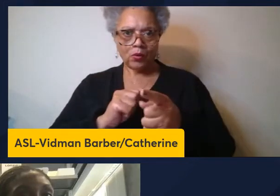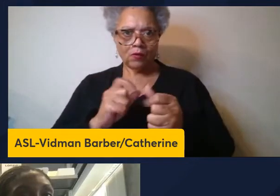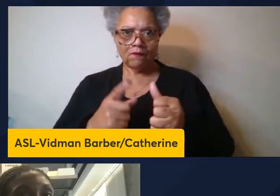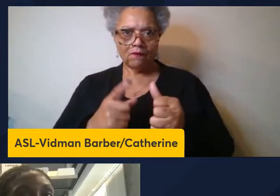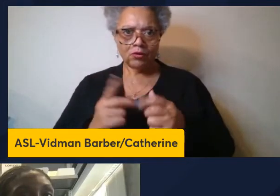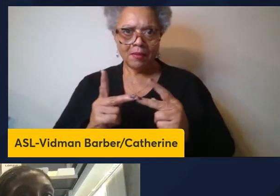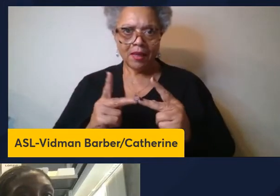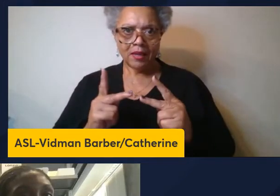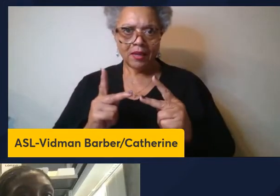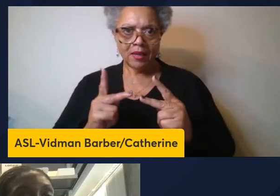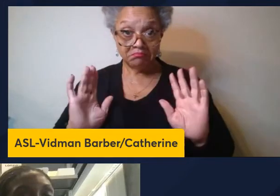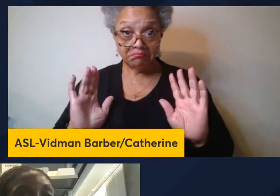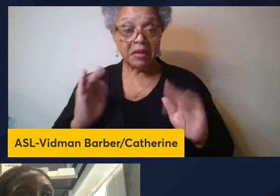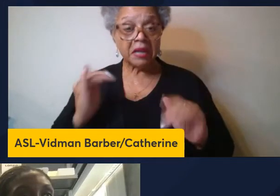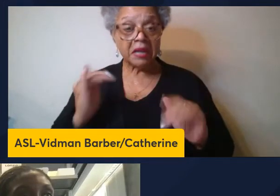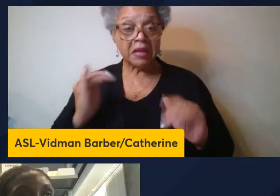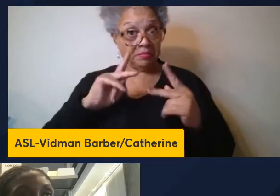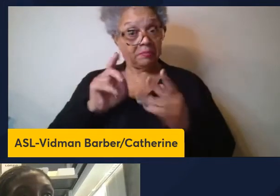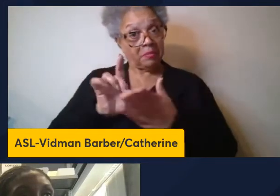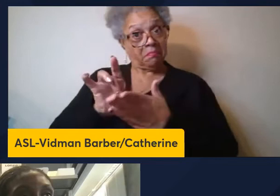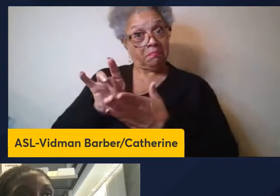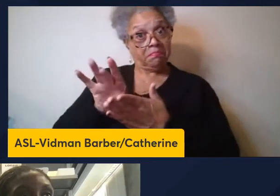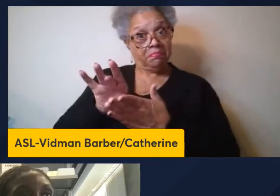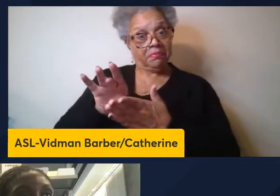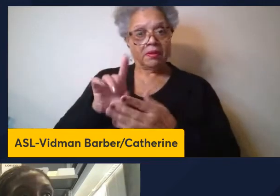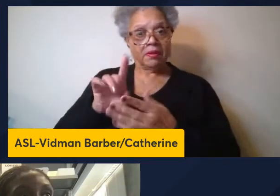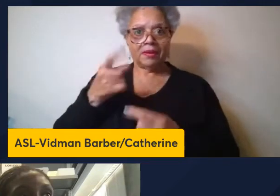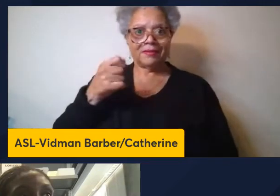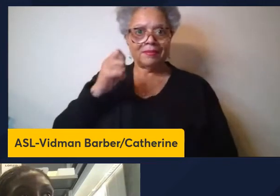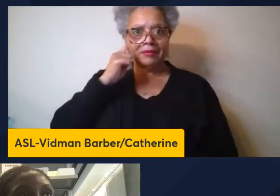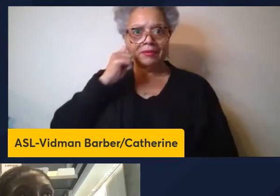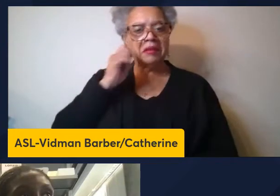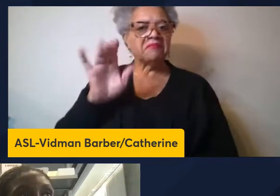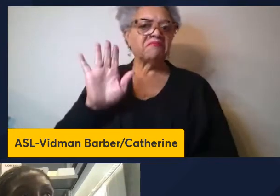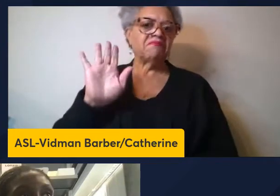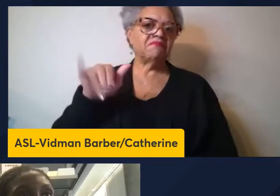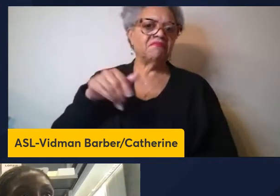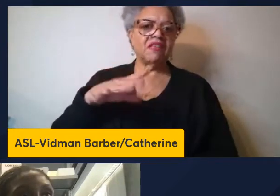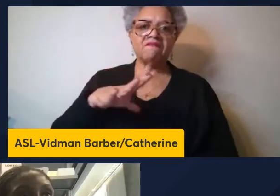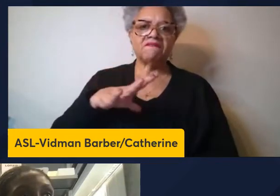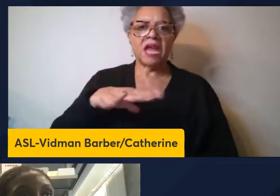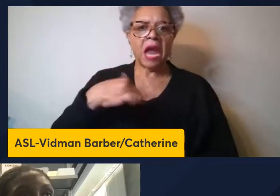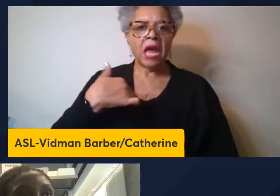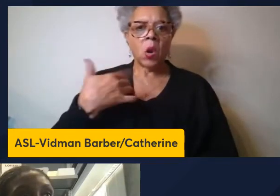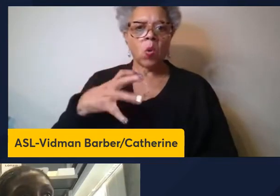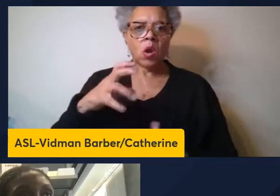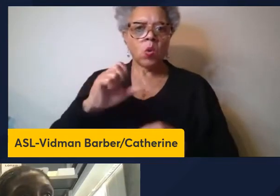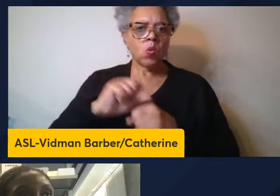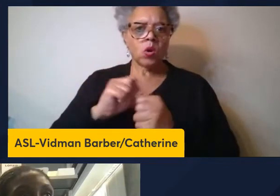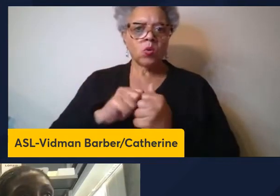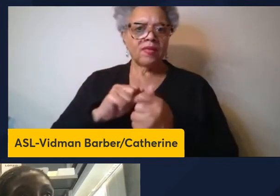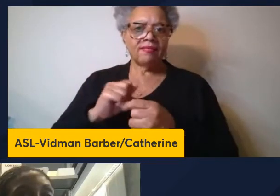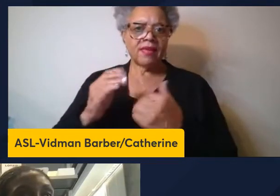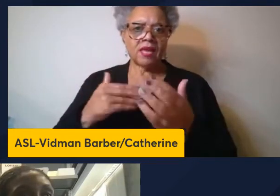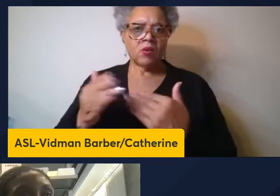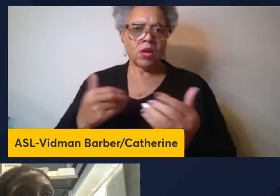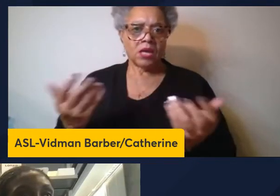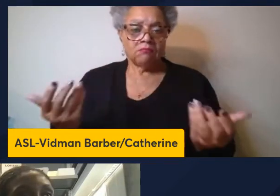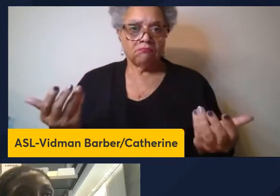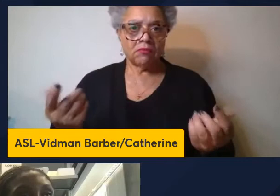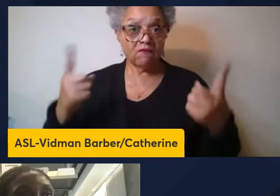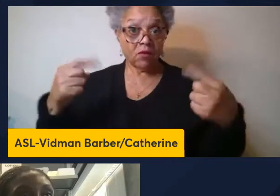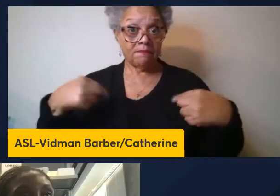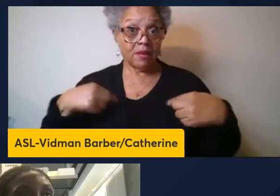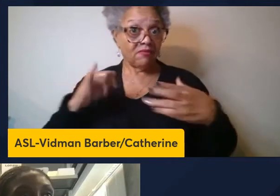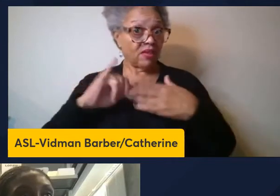people eliminate me based on that, that's fine. That's somebody I don't want to work with anyway. So for me, that's how I've